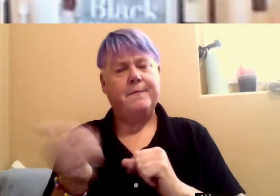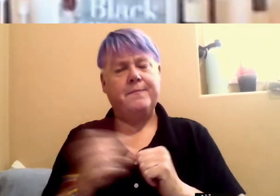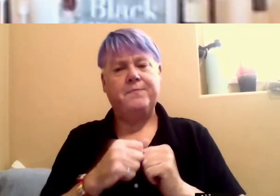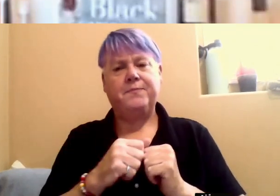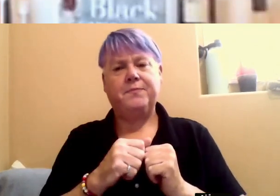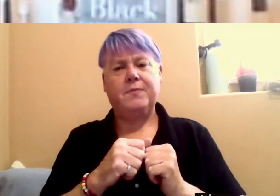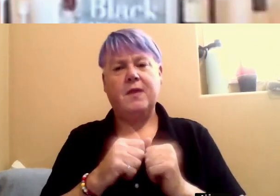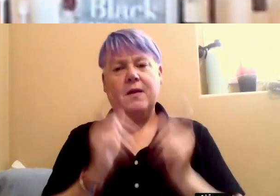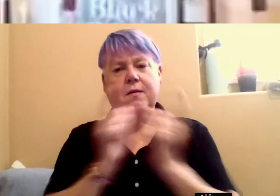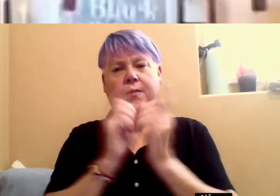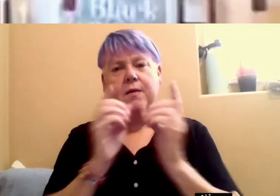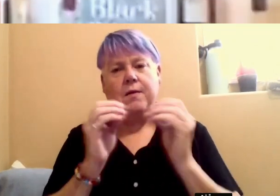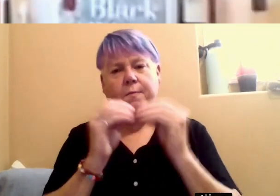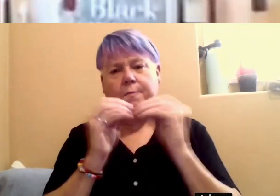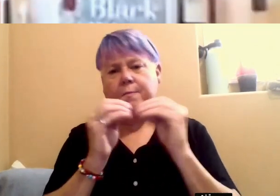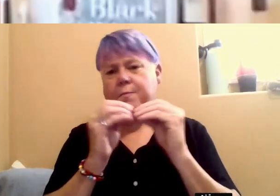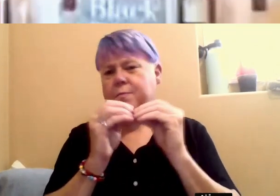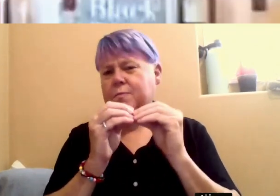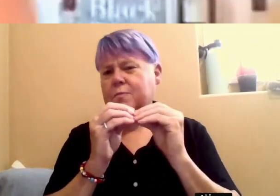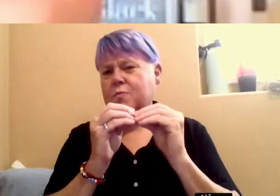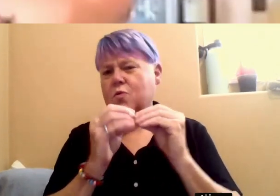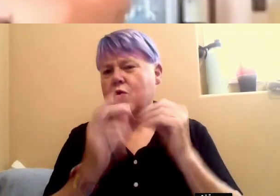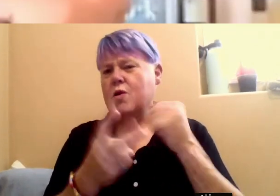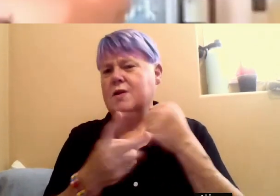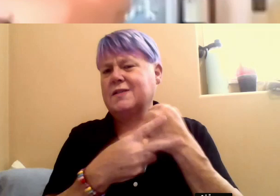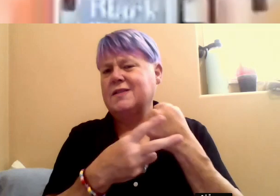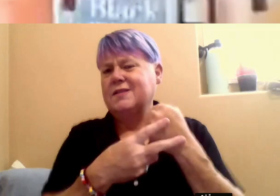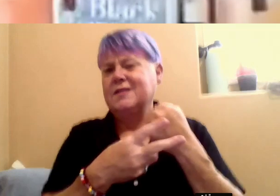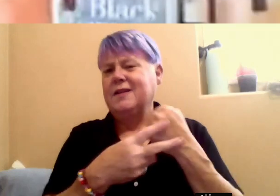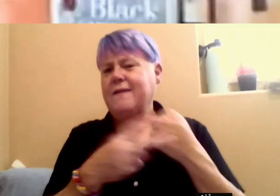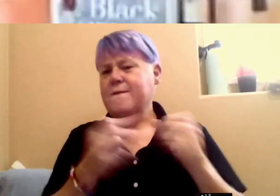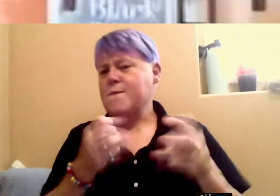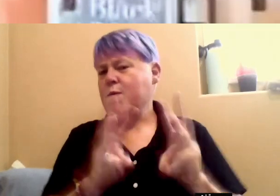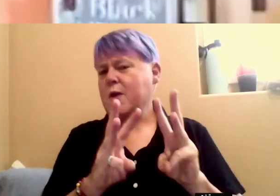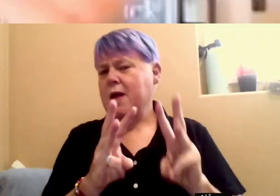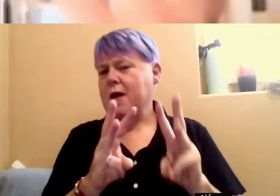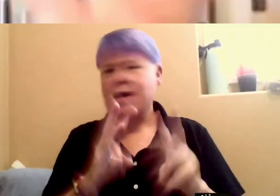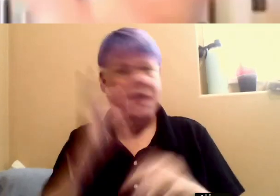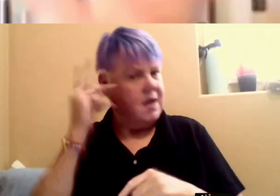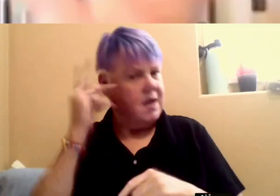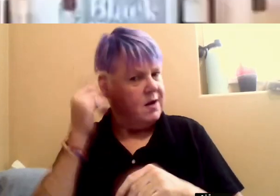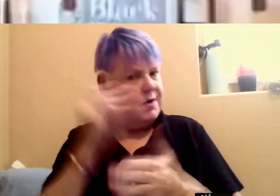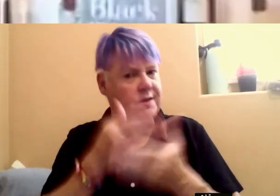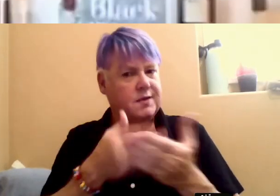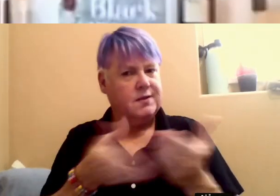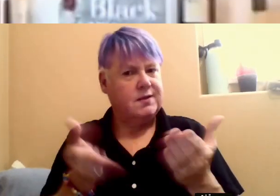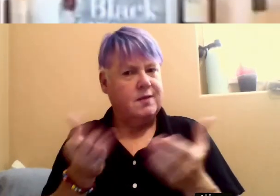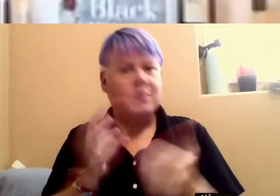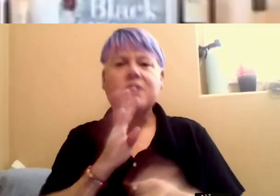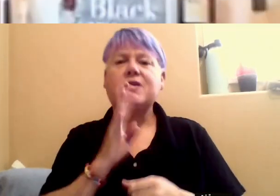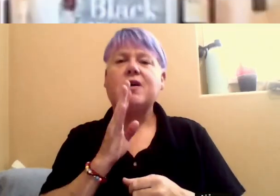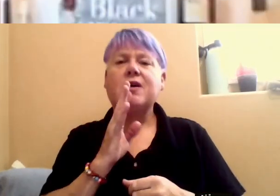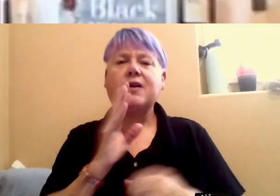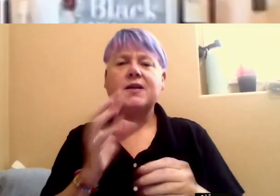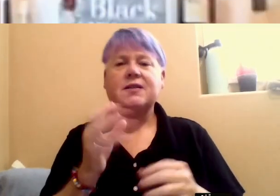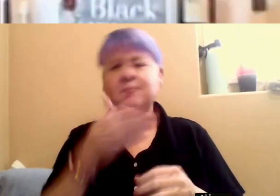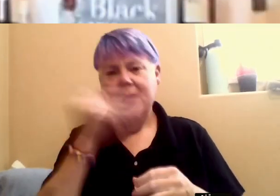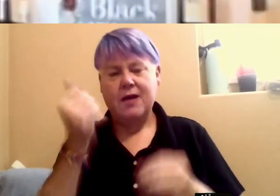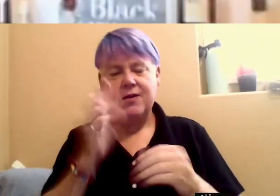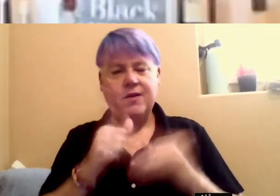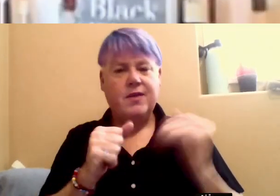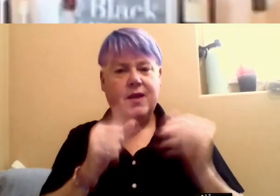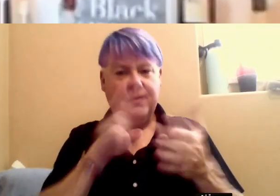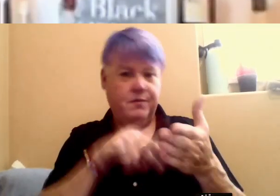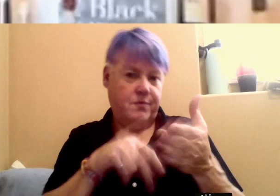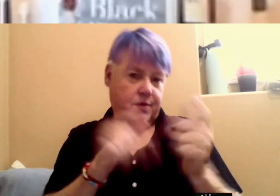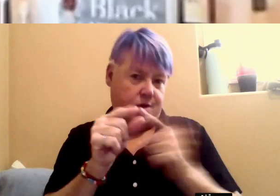in a more intimate way. And I think hearing someone talk is more intimate than reading their words. And so I think all